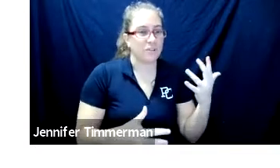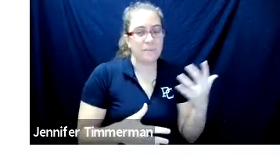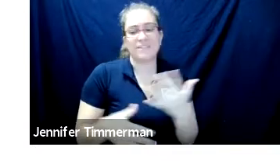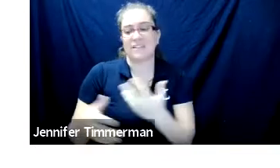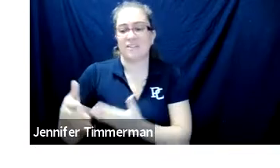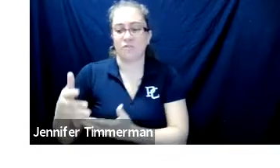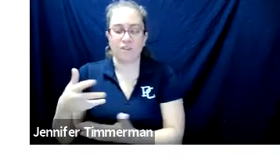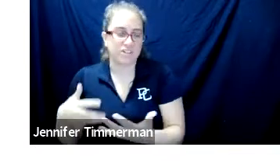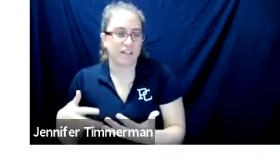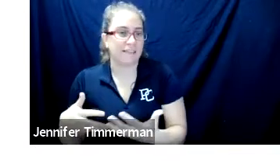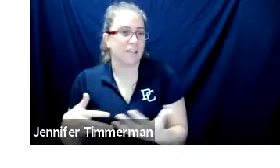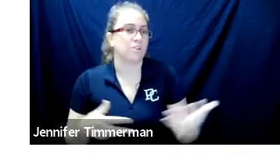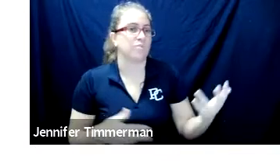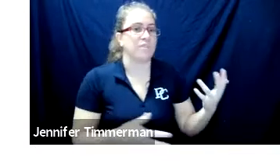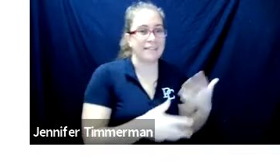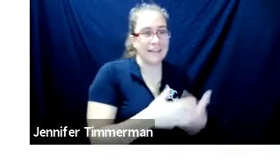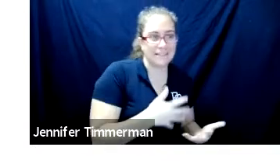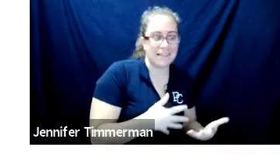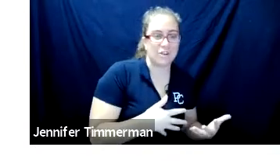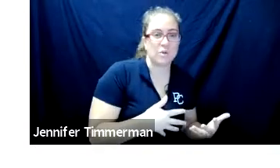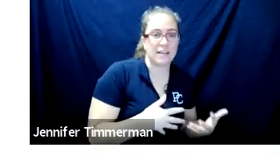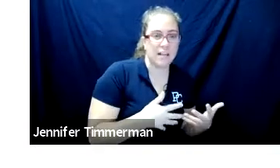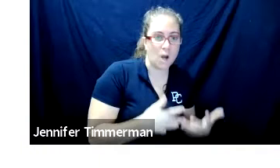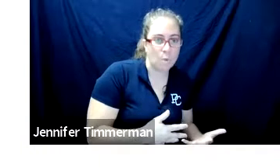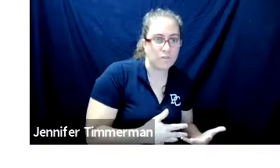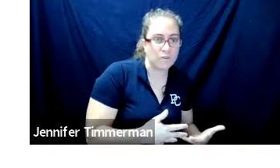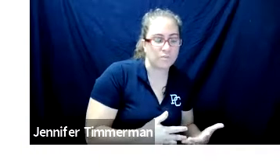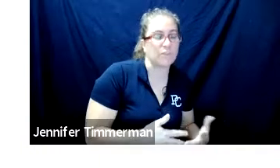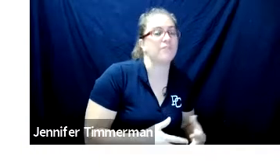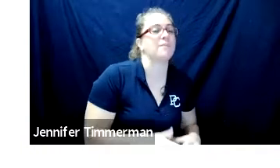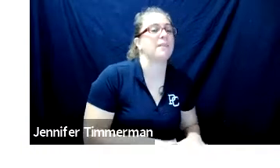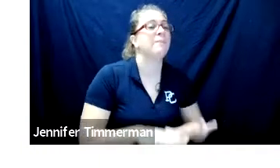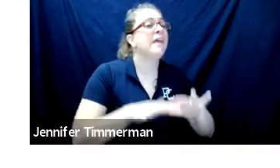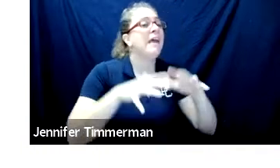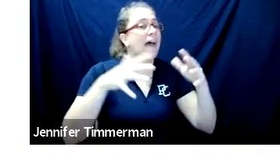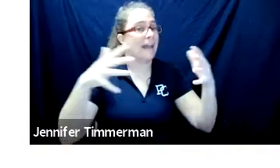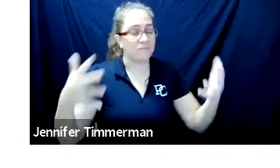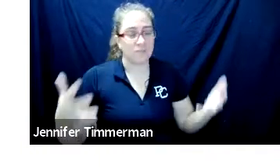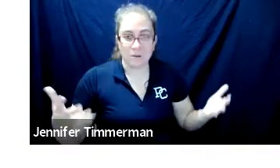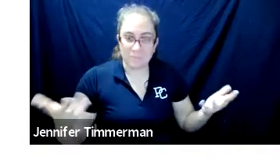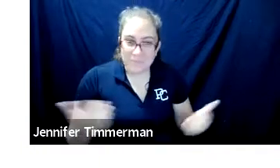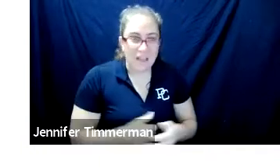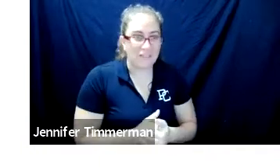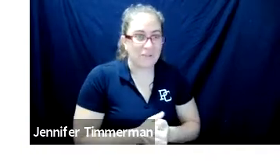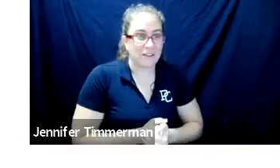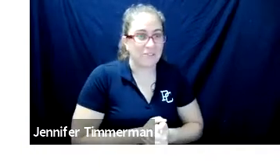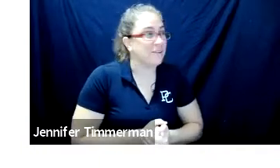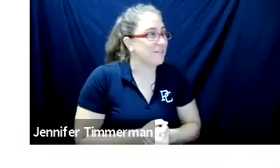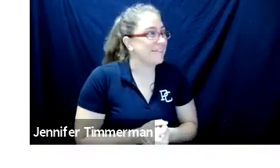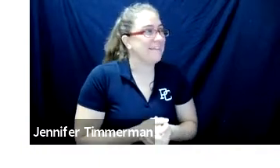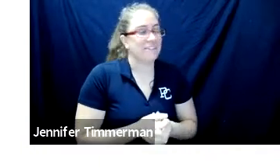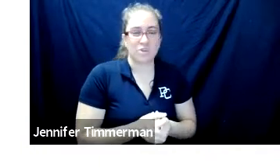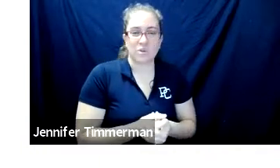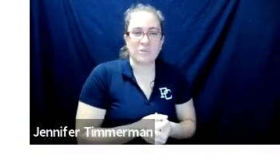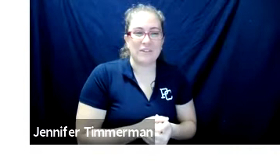they started mixing the French Sign Language with the signs that they had created at home for use with their family. And after a few hundred